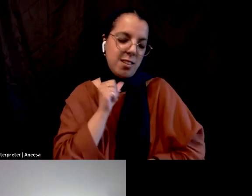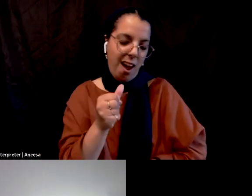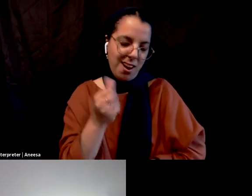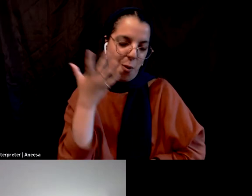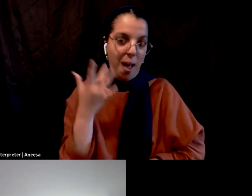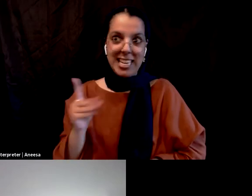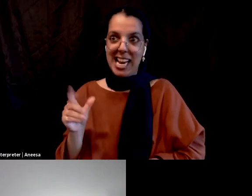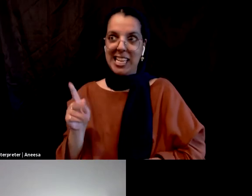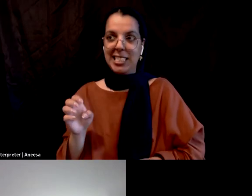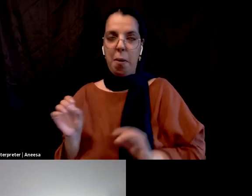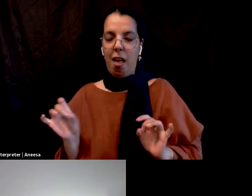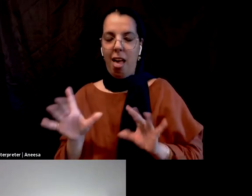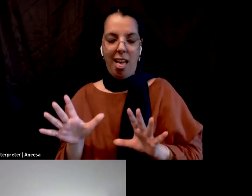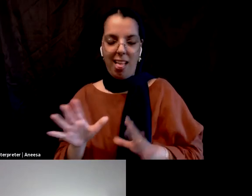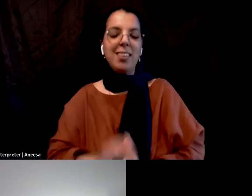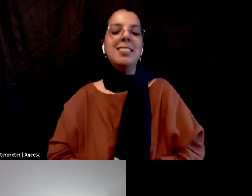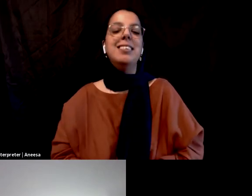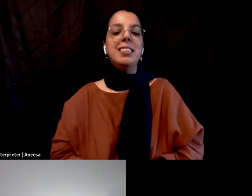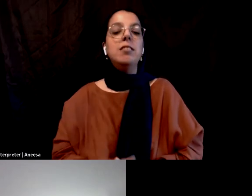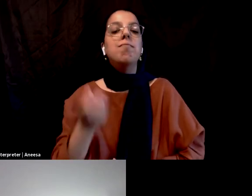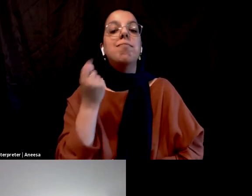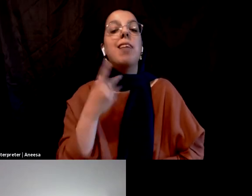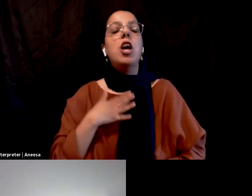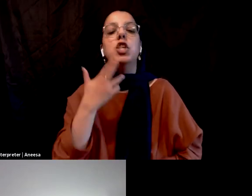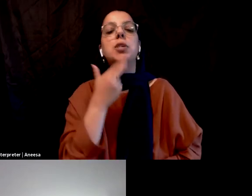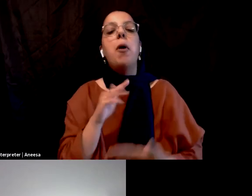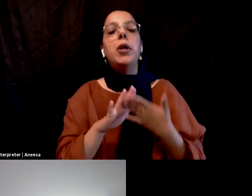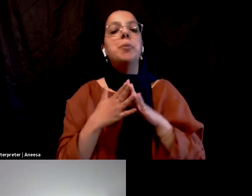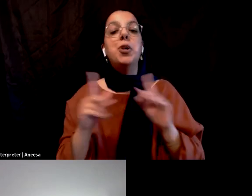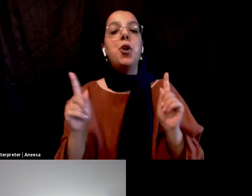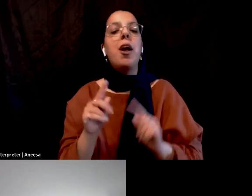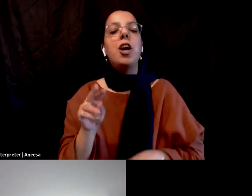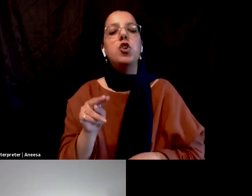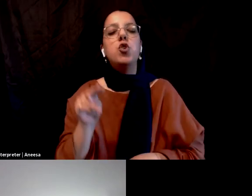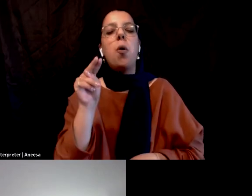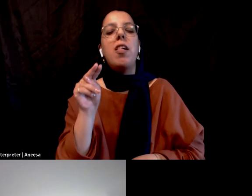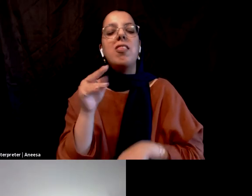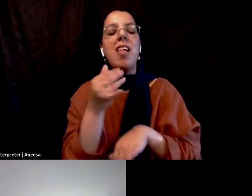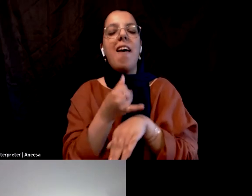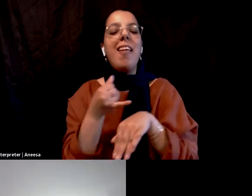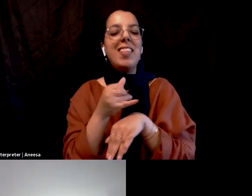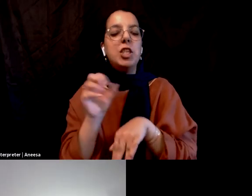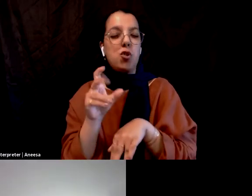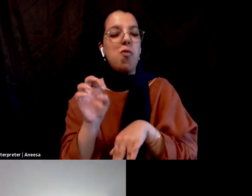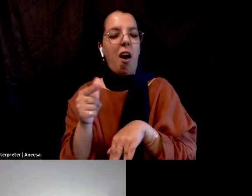which is on the northernmost tip of Skugog Island. So